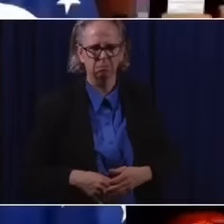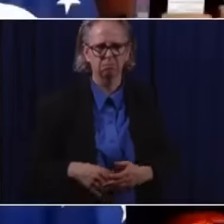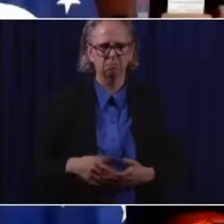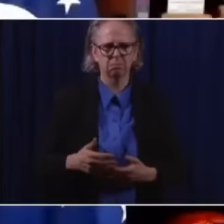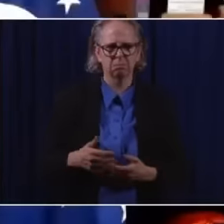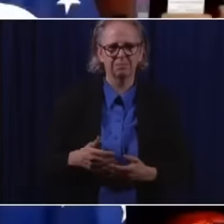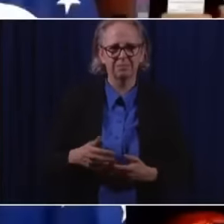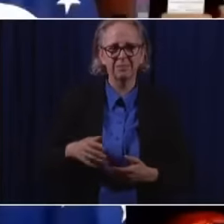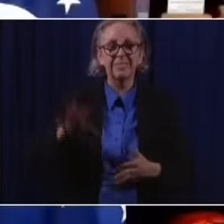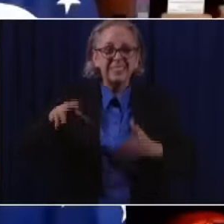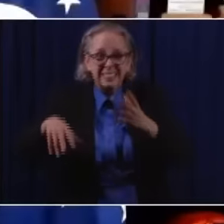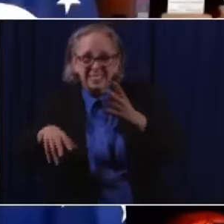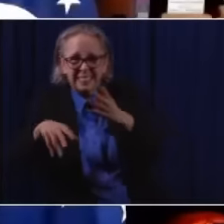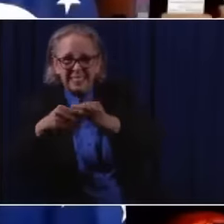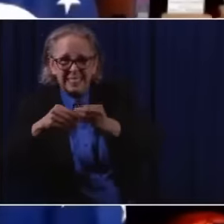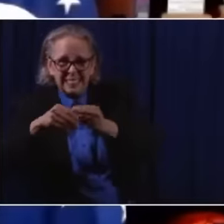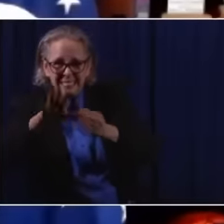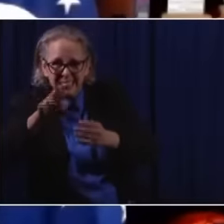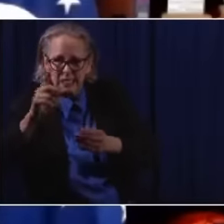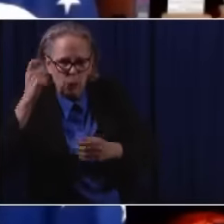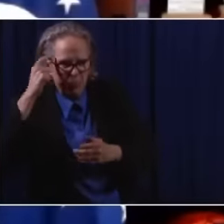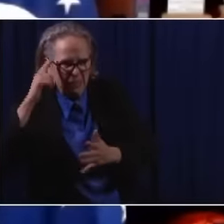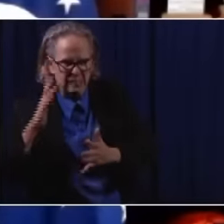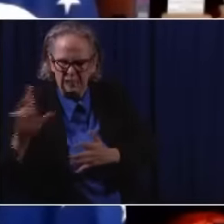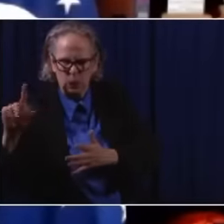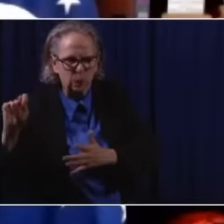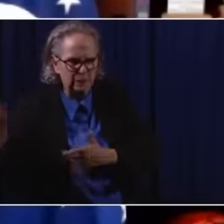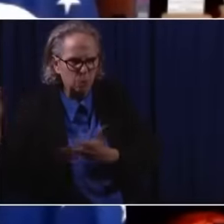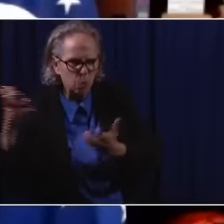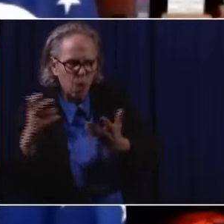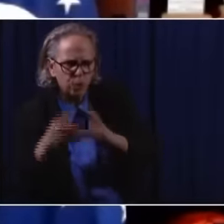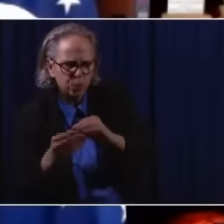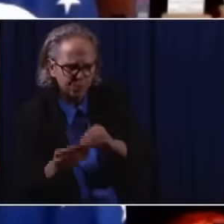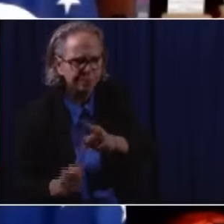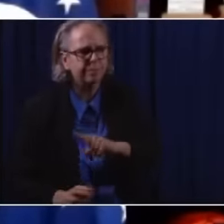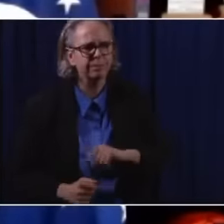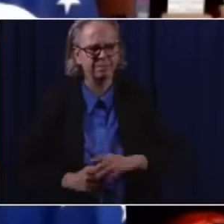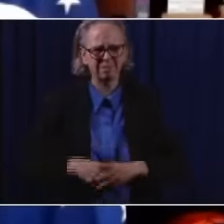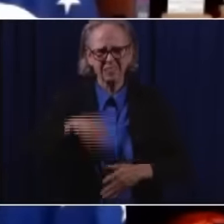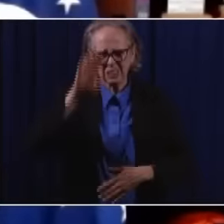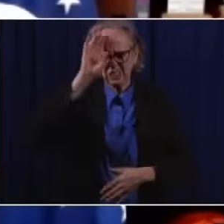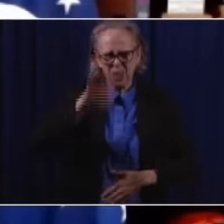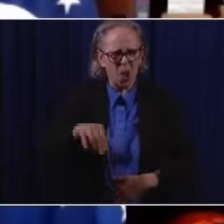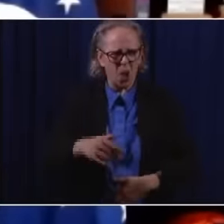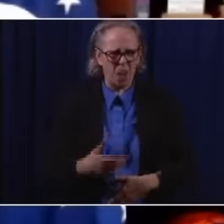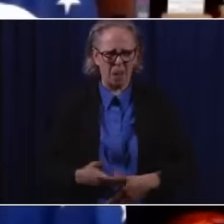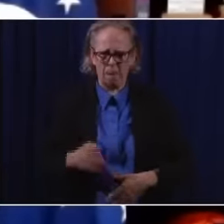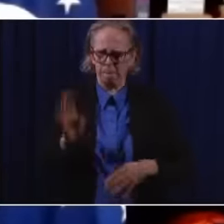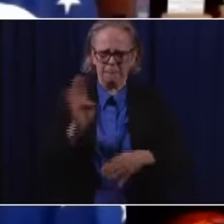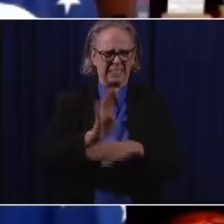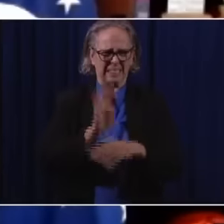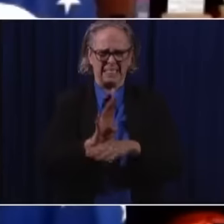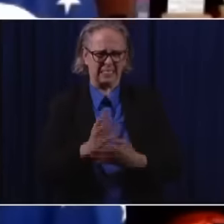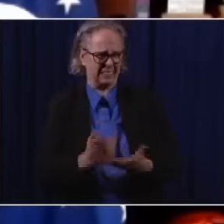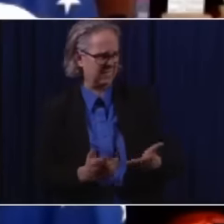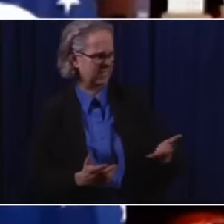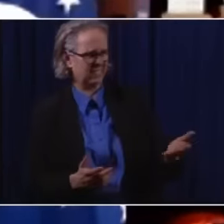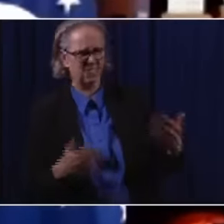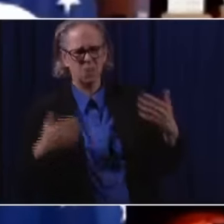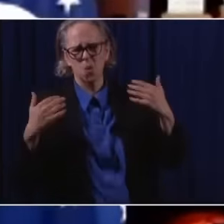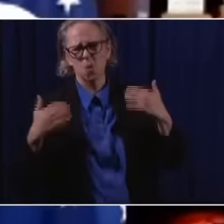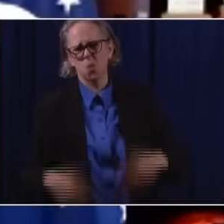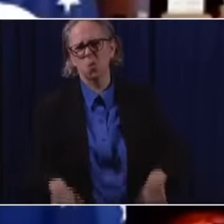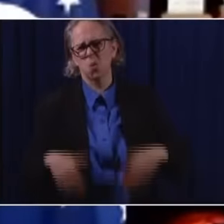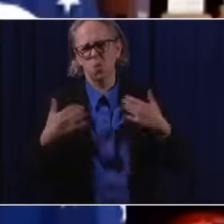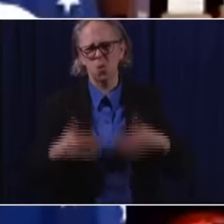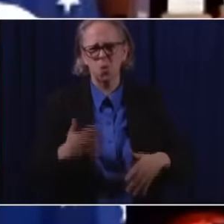to Jim's question, is that, look, we know this is a particularly difficult time for businesses as a lot of the federal assistance has run